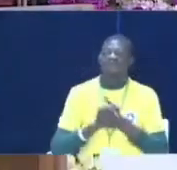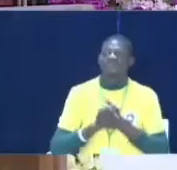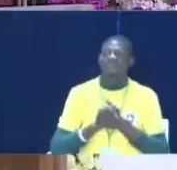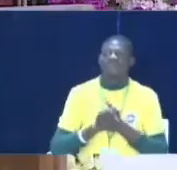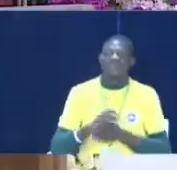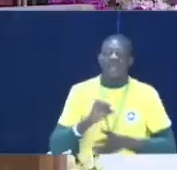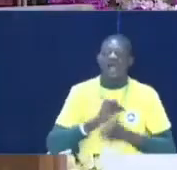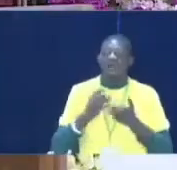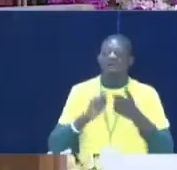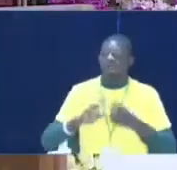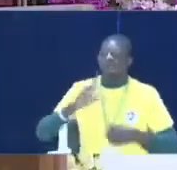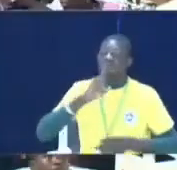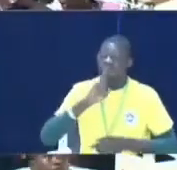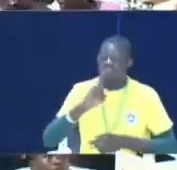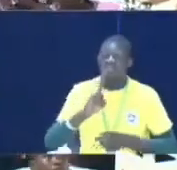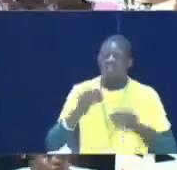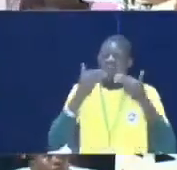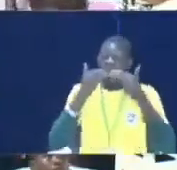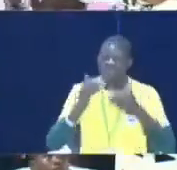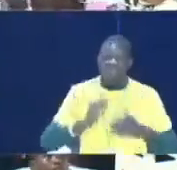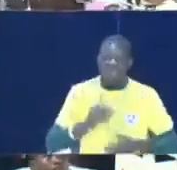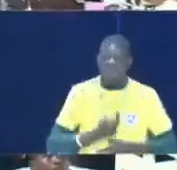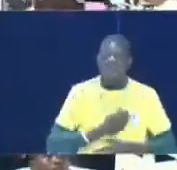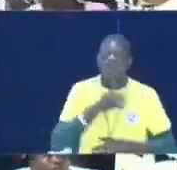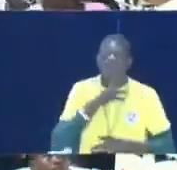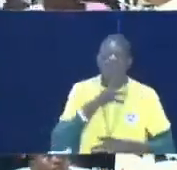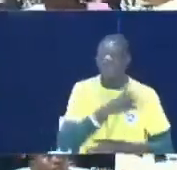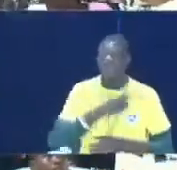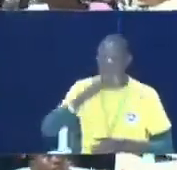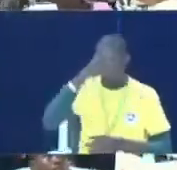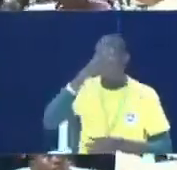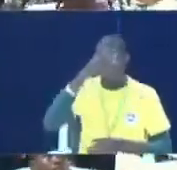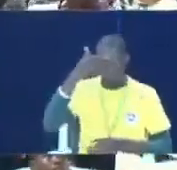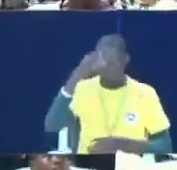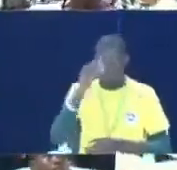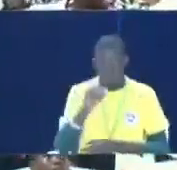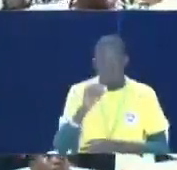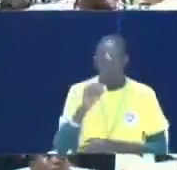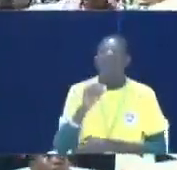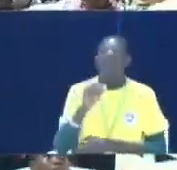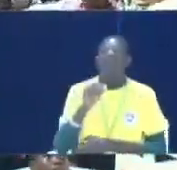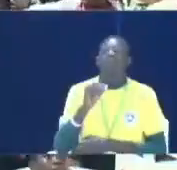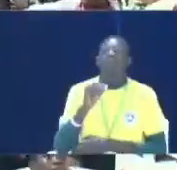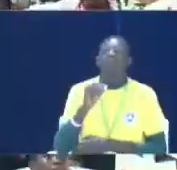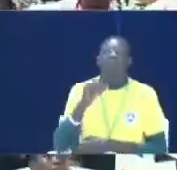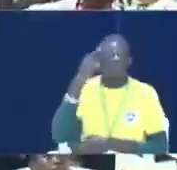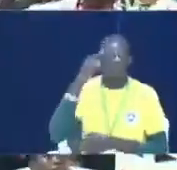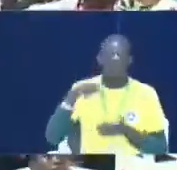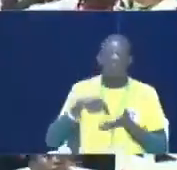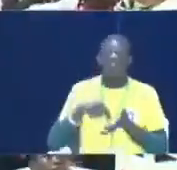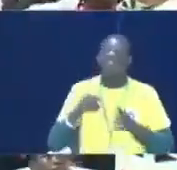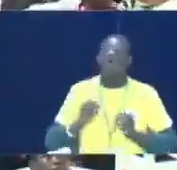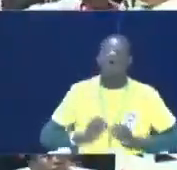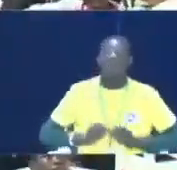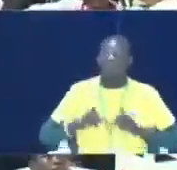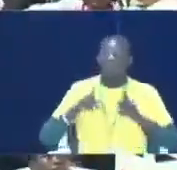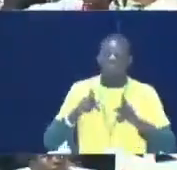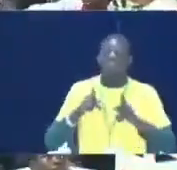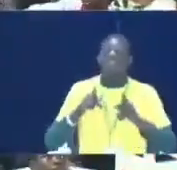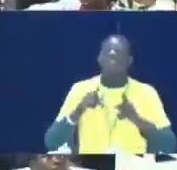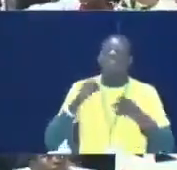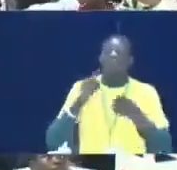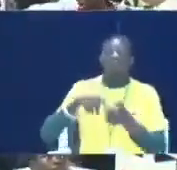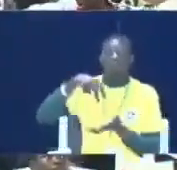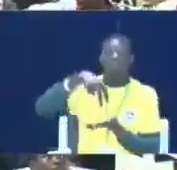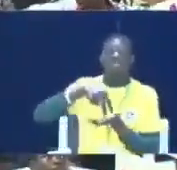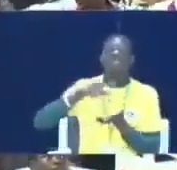I want to sincerely thank our daddy and our mommy, daddy and mommy Gio, for this great opportunity to